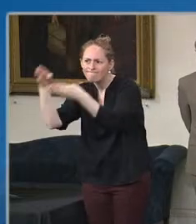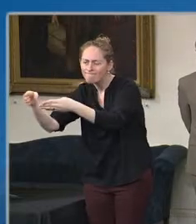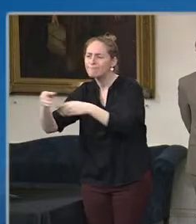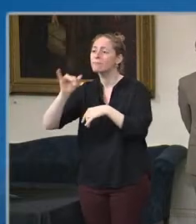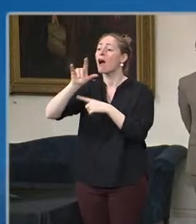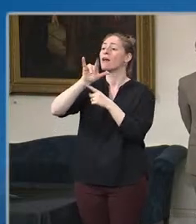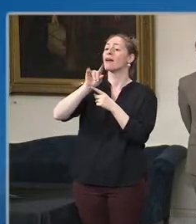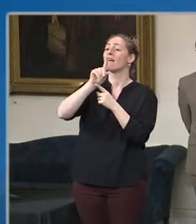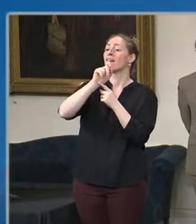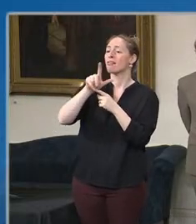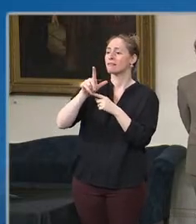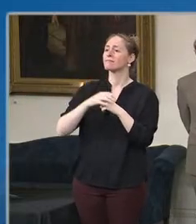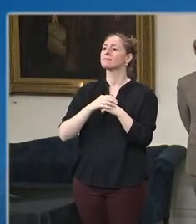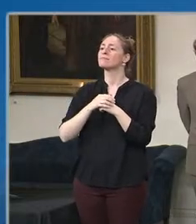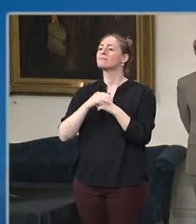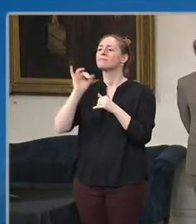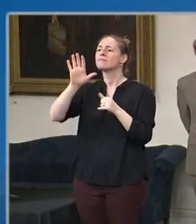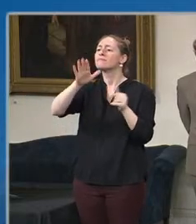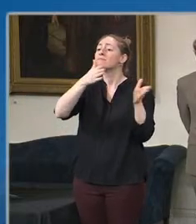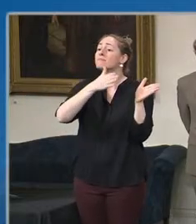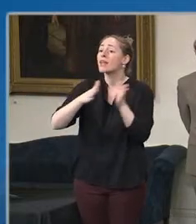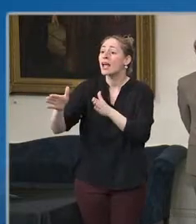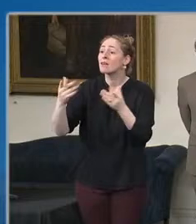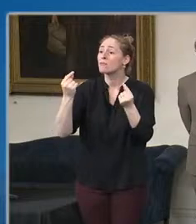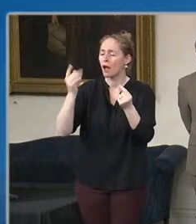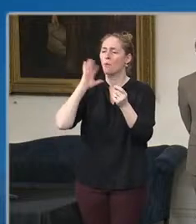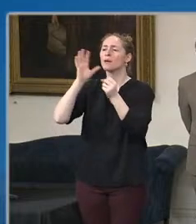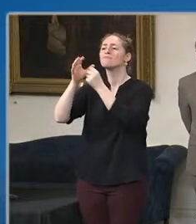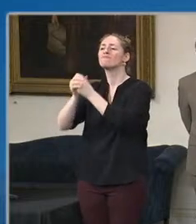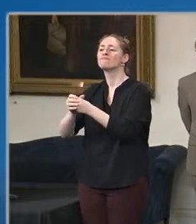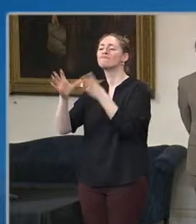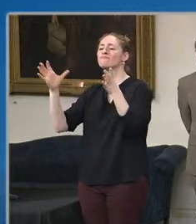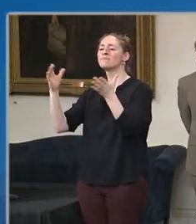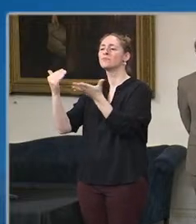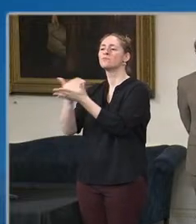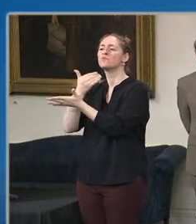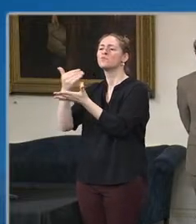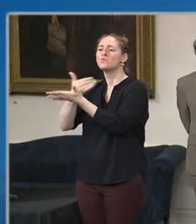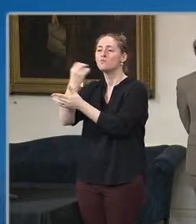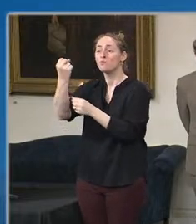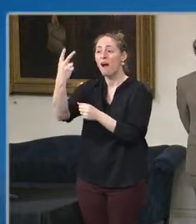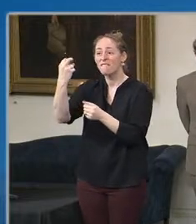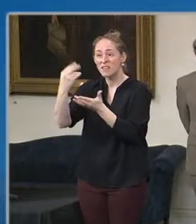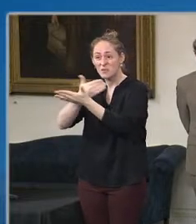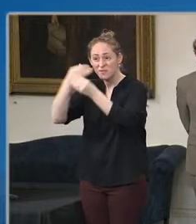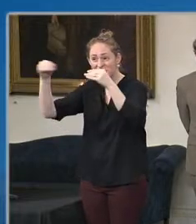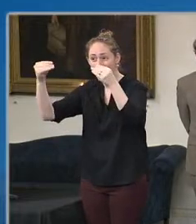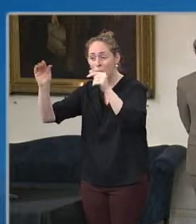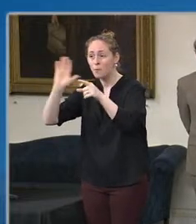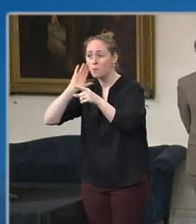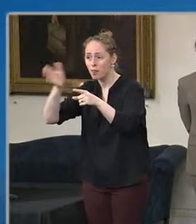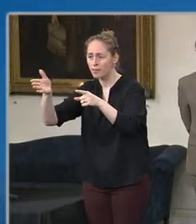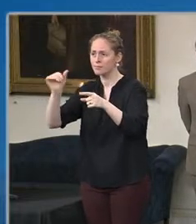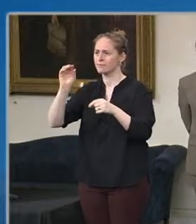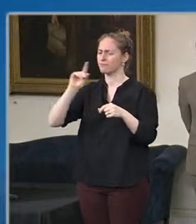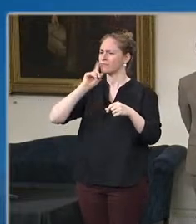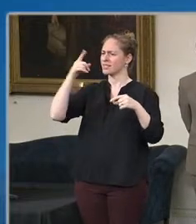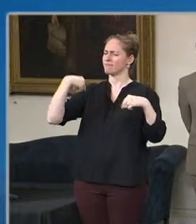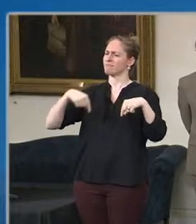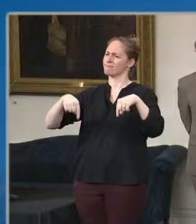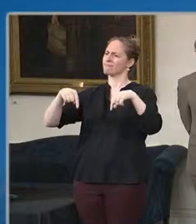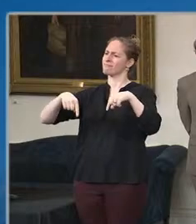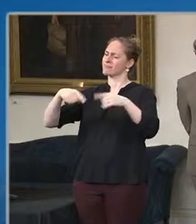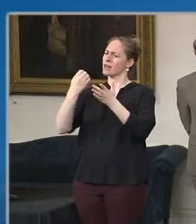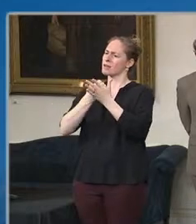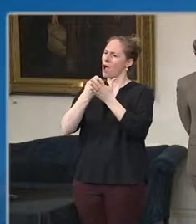state. This is only the beginning of the economic advancements that we're making. We've signed a cooperative agreement with Quebec